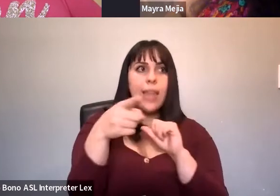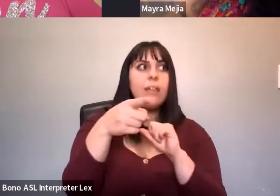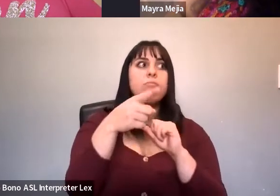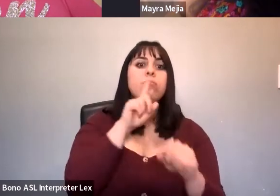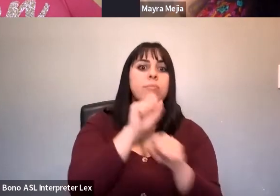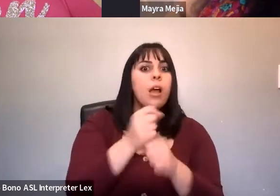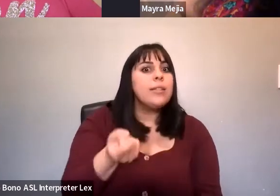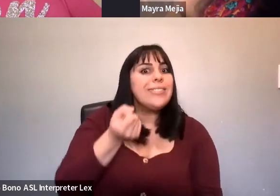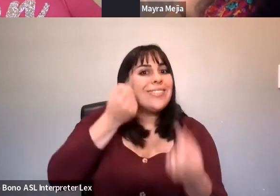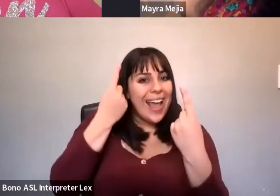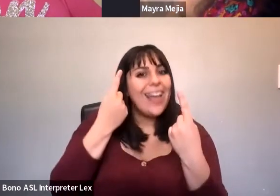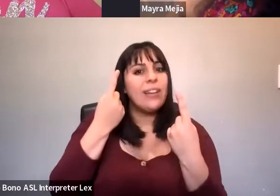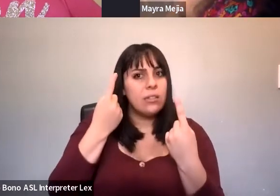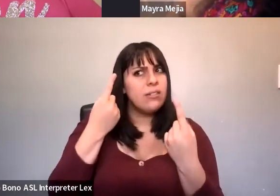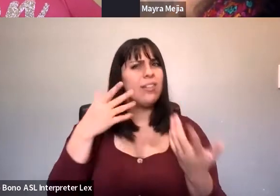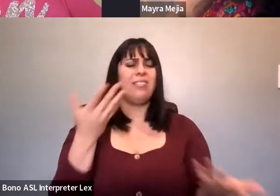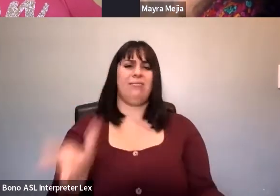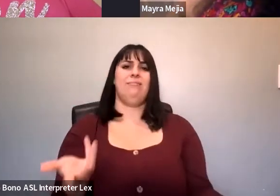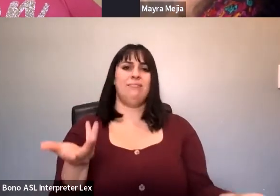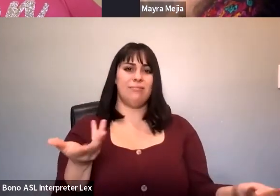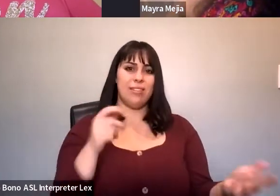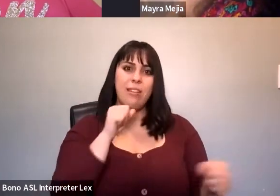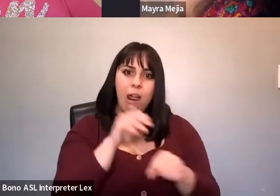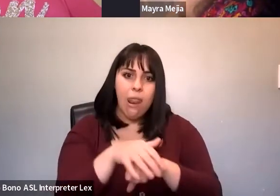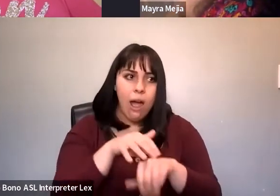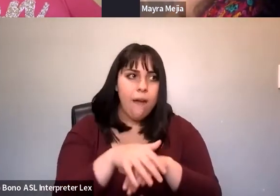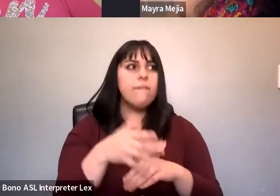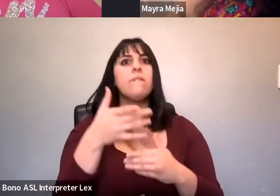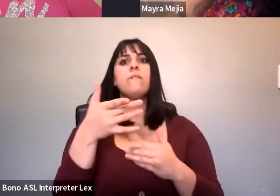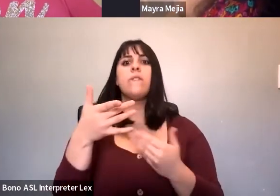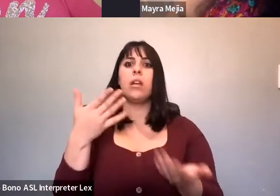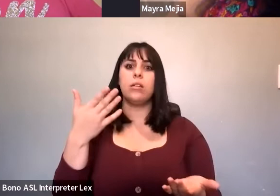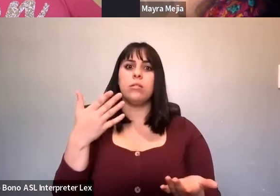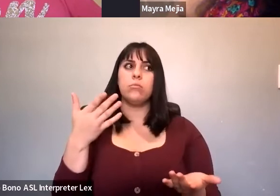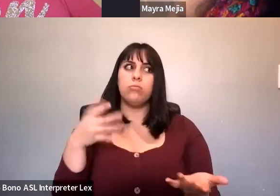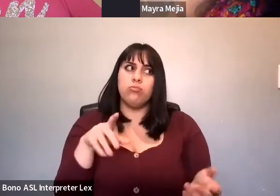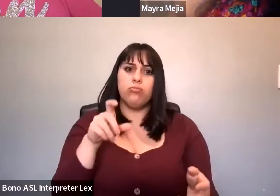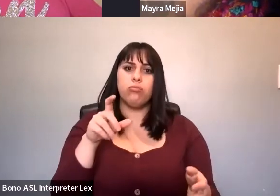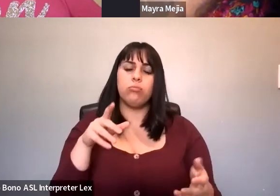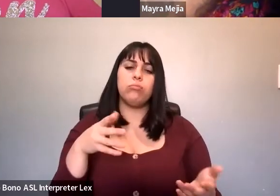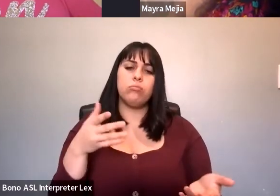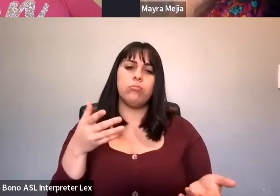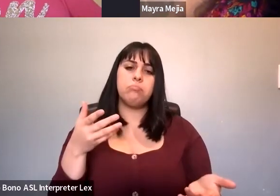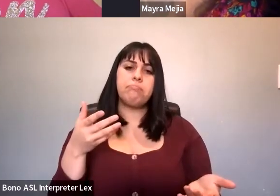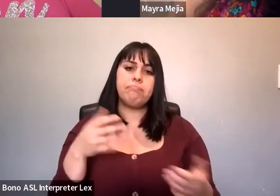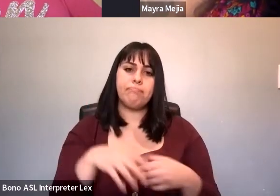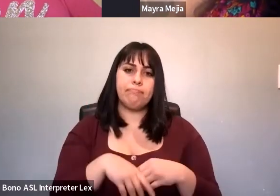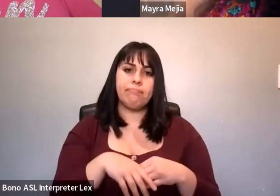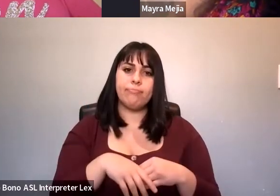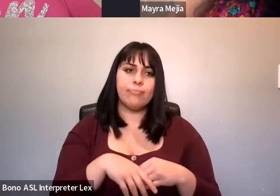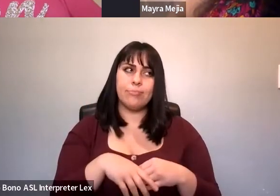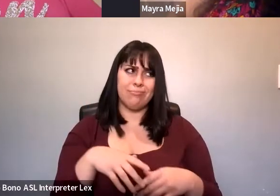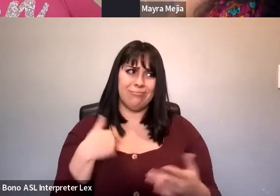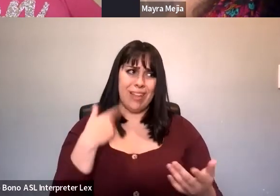is getting clicks, those, it's positive. I don't see any negative